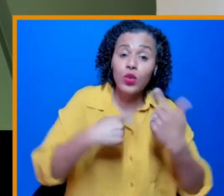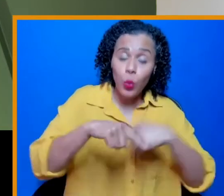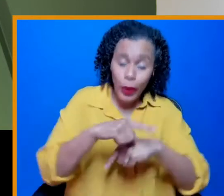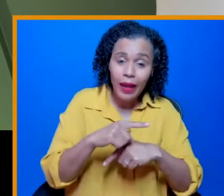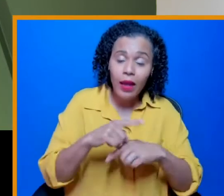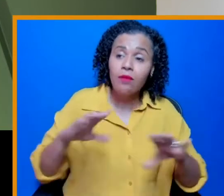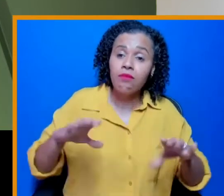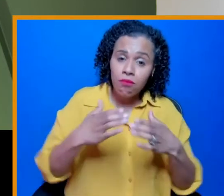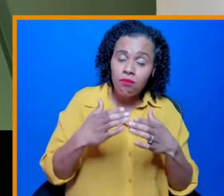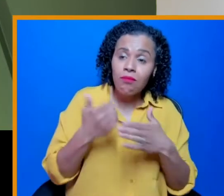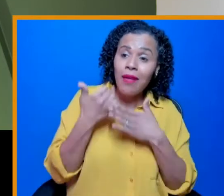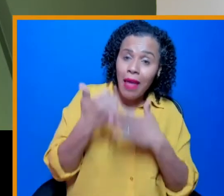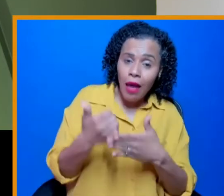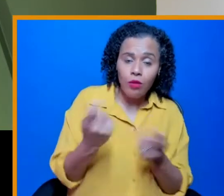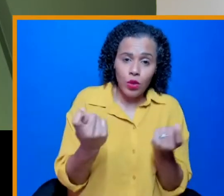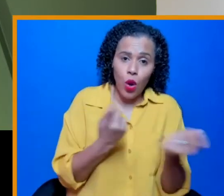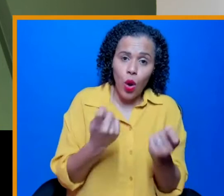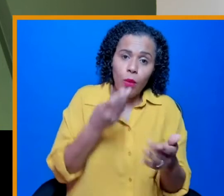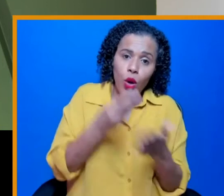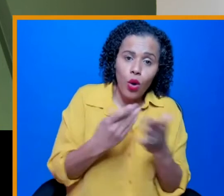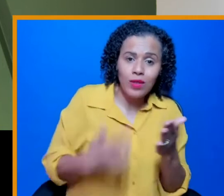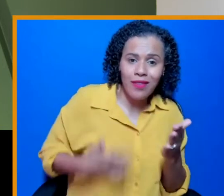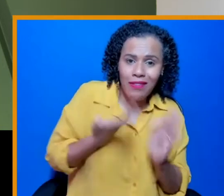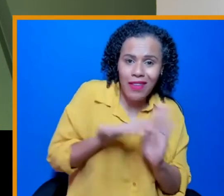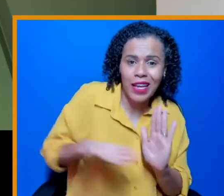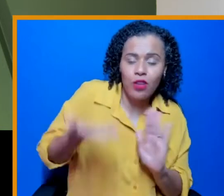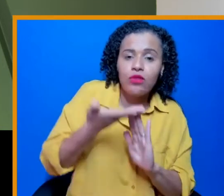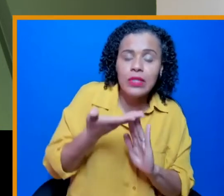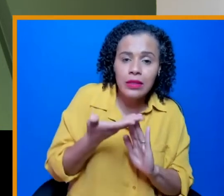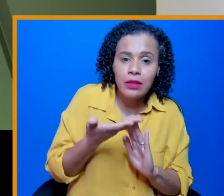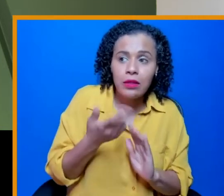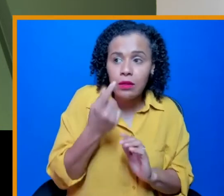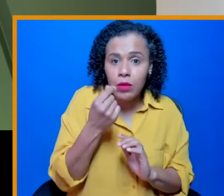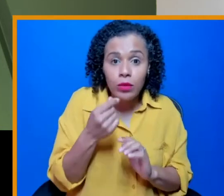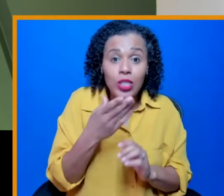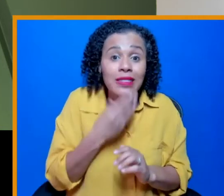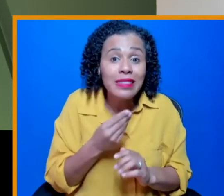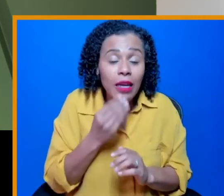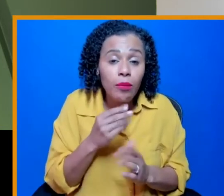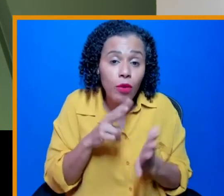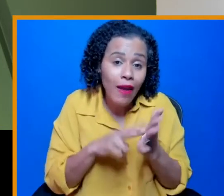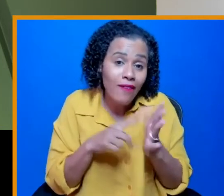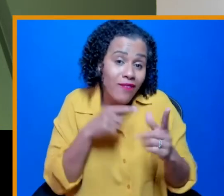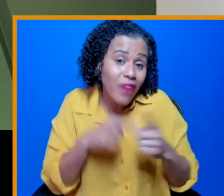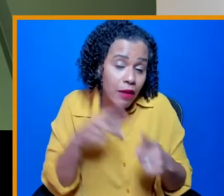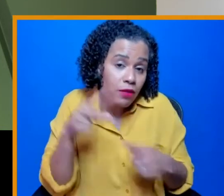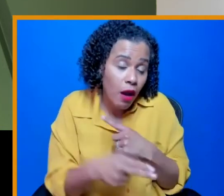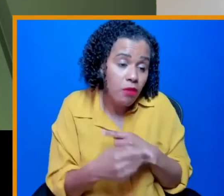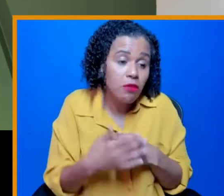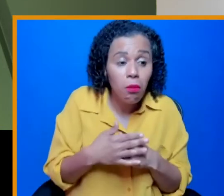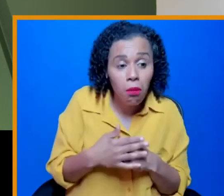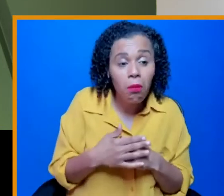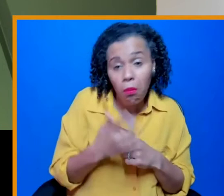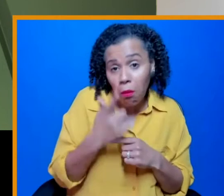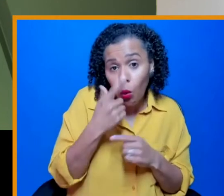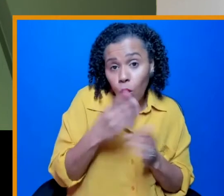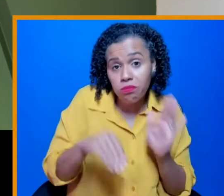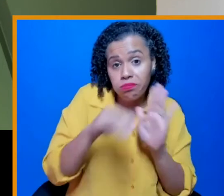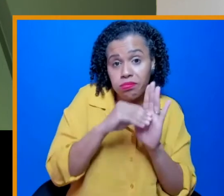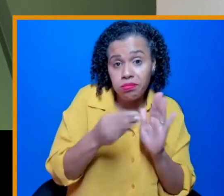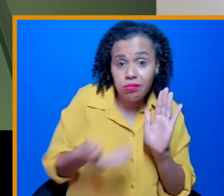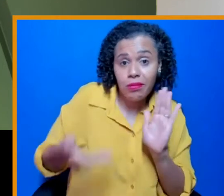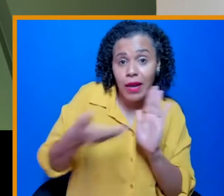cost of living crisis. Other ideas, the temporary VAT cut, much better from a distributional perspective, could make it even stronger.